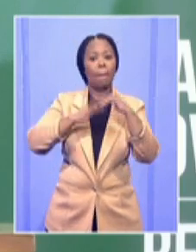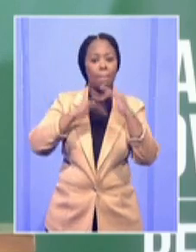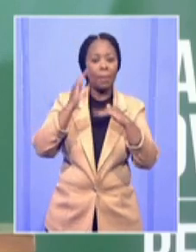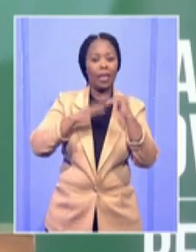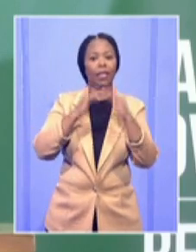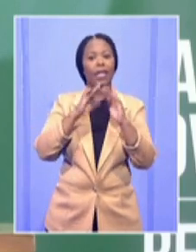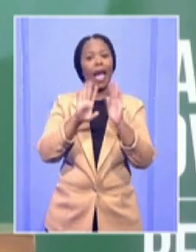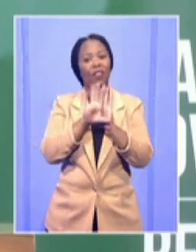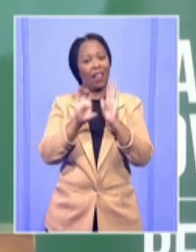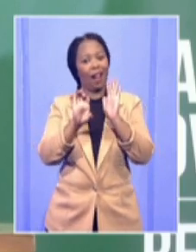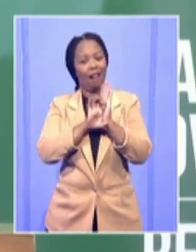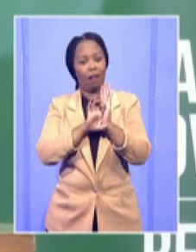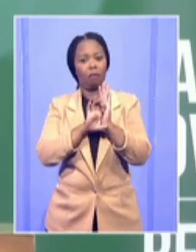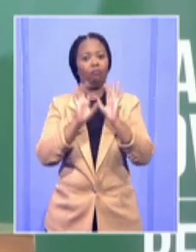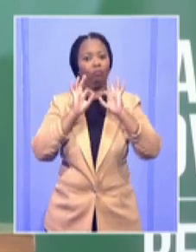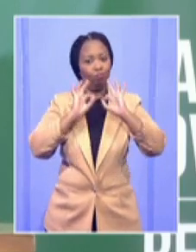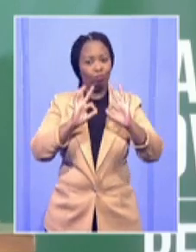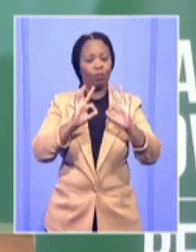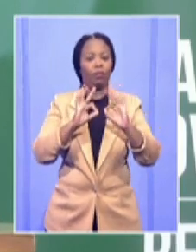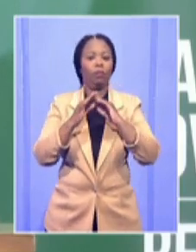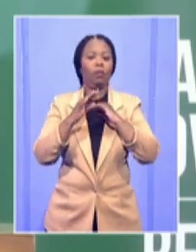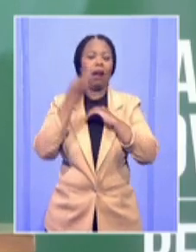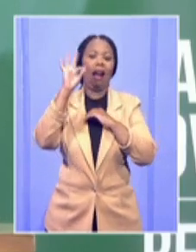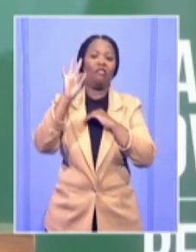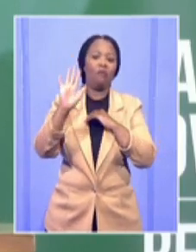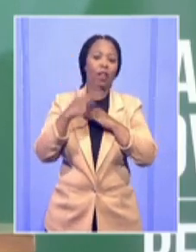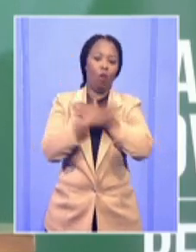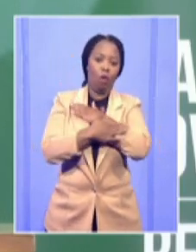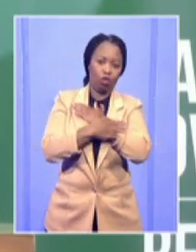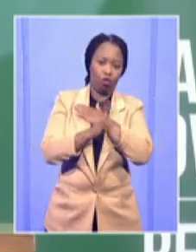developmental state. With this said,